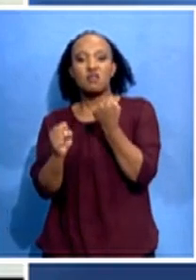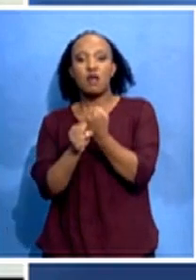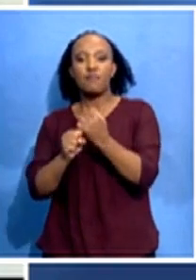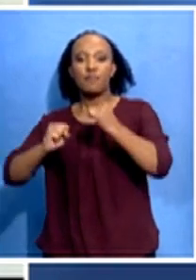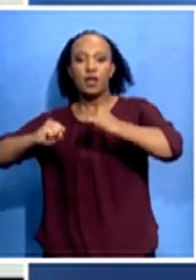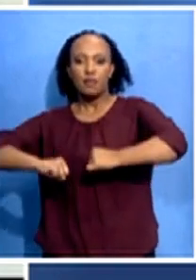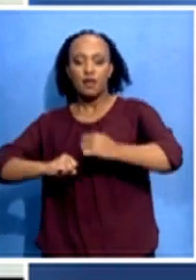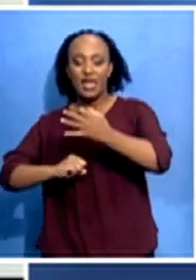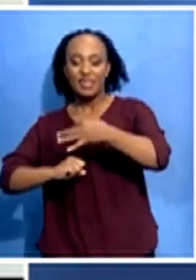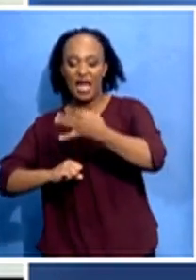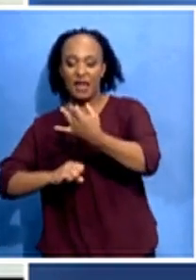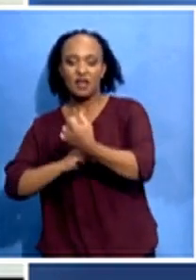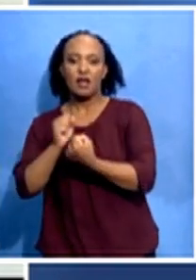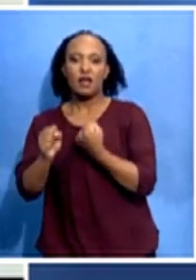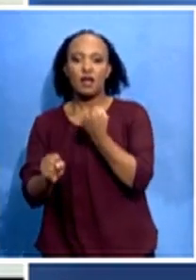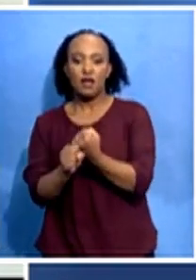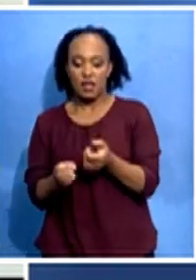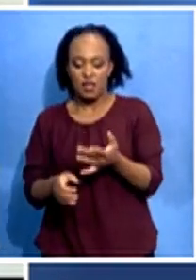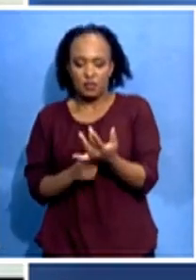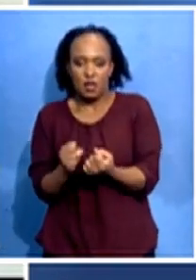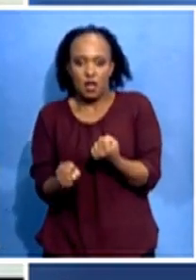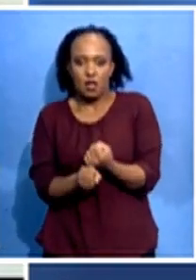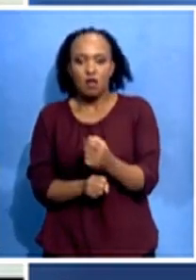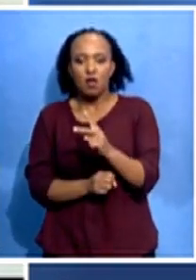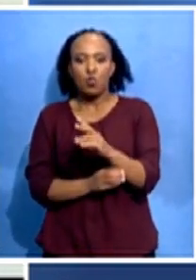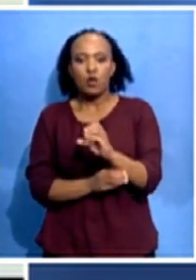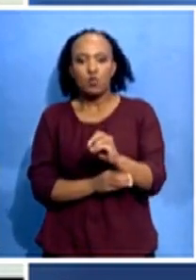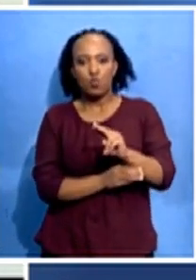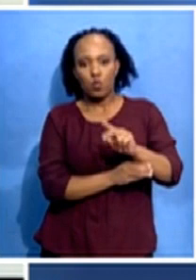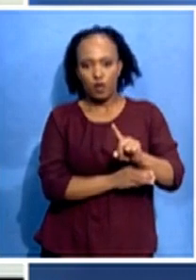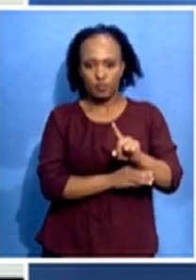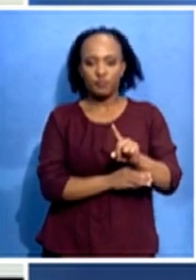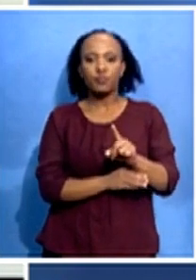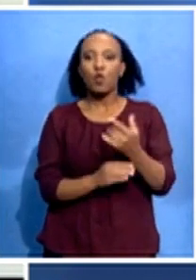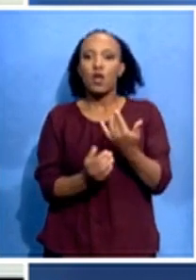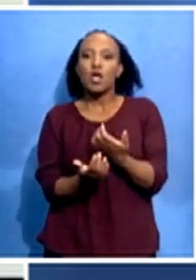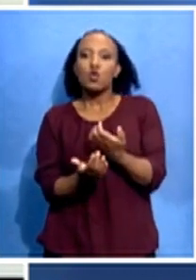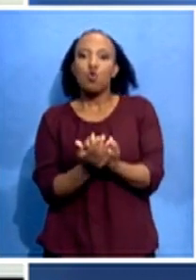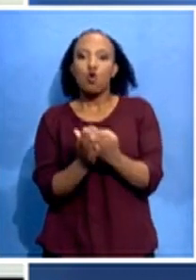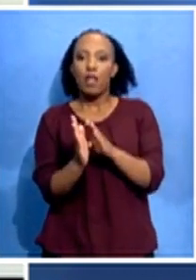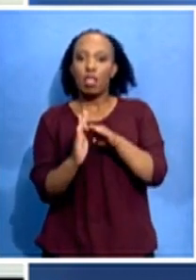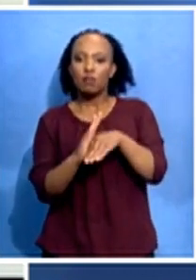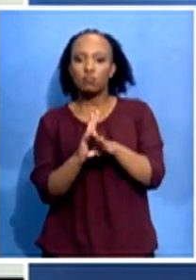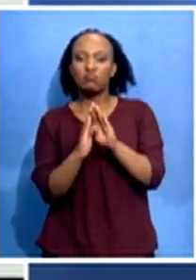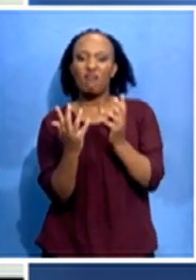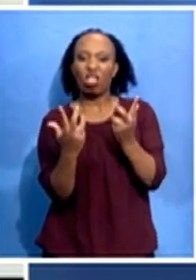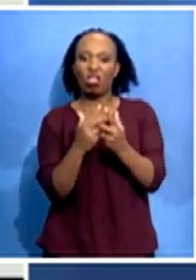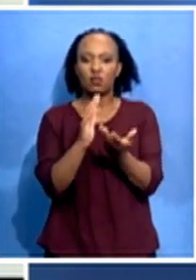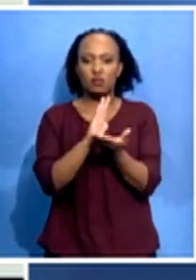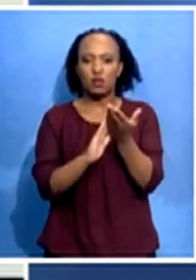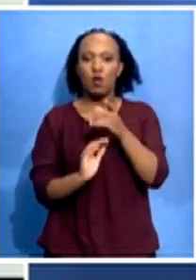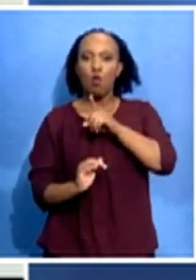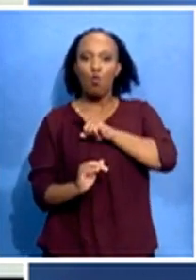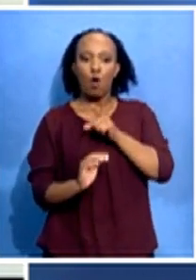year, 2021, and talking about inflation-related increases. Because I think if an employer cannot give inflation-related increases, then